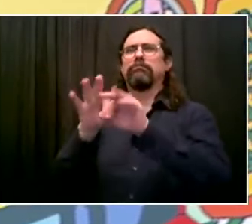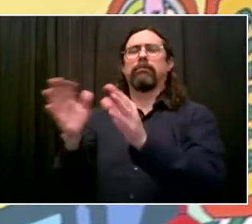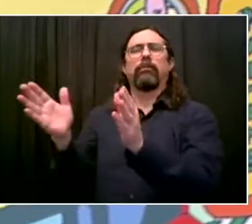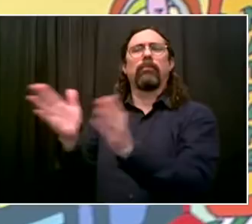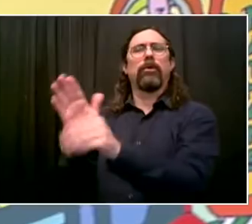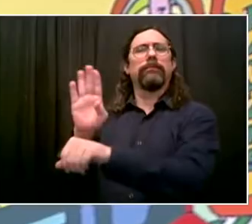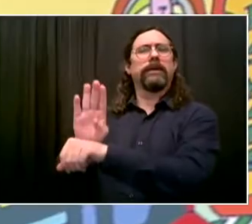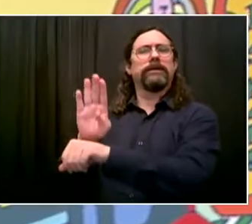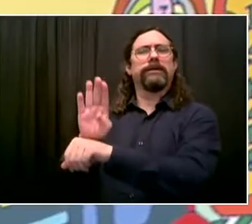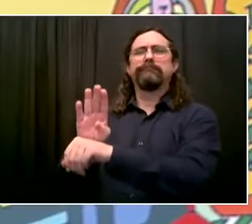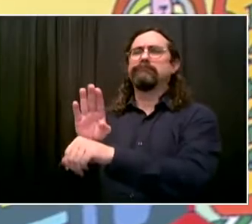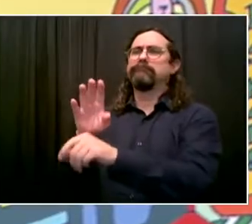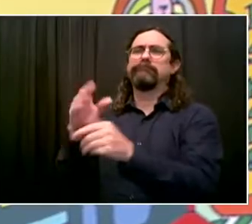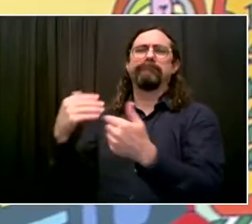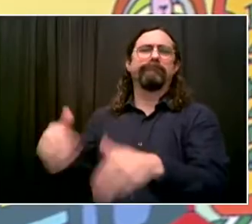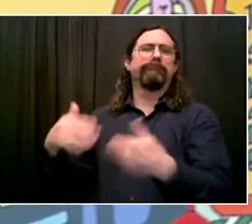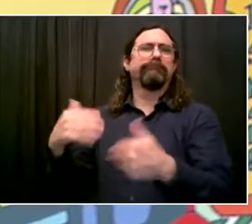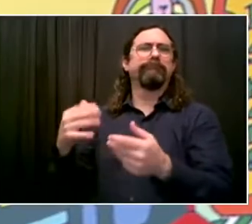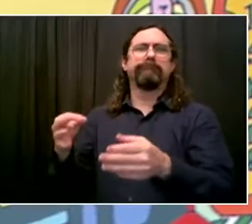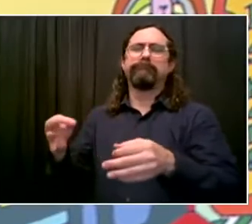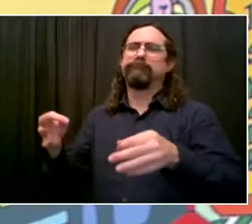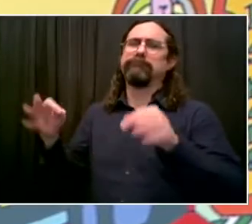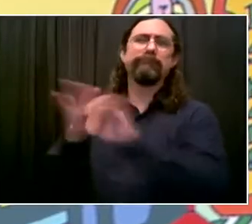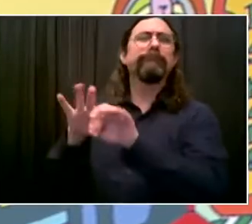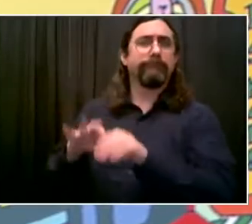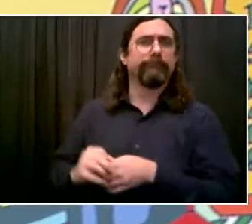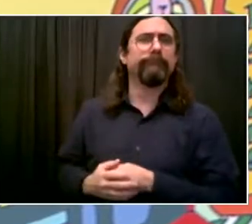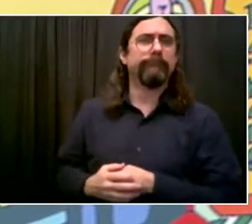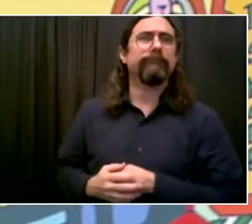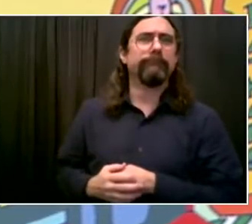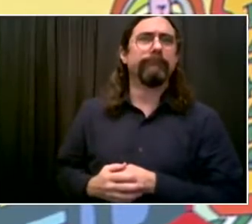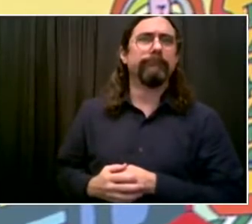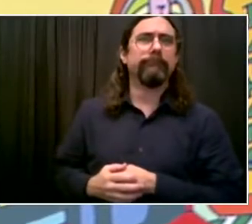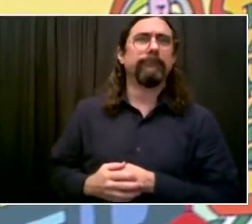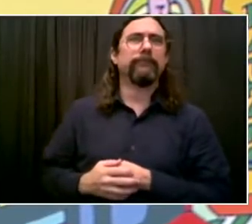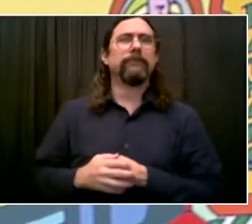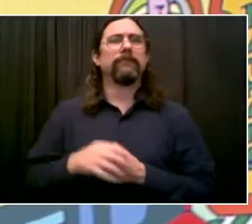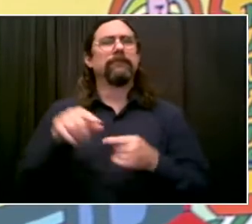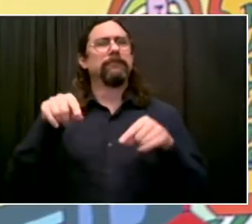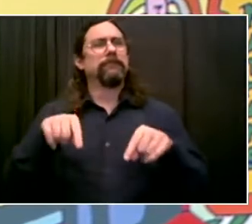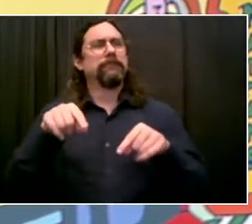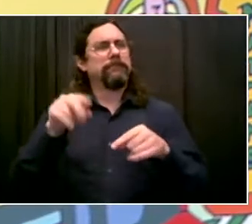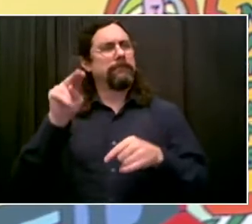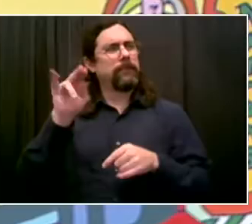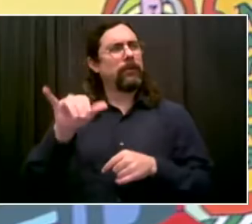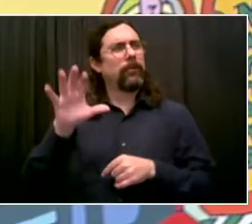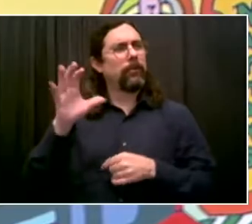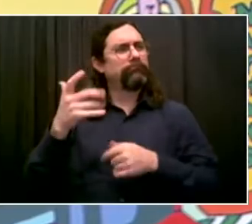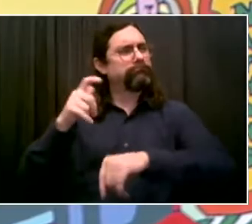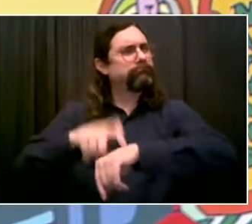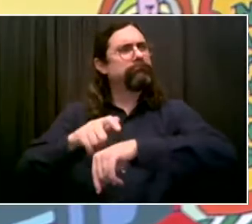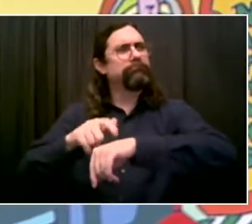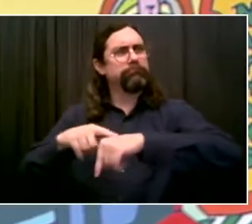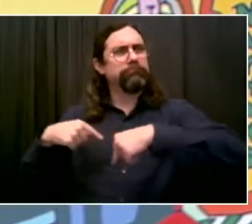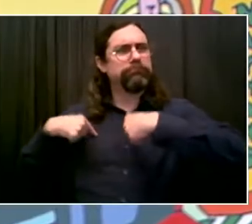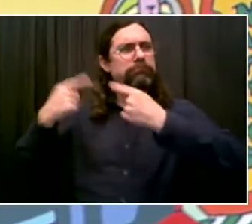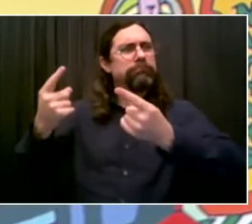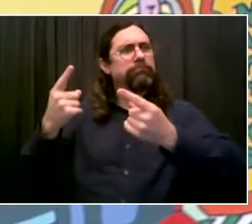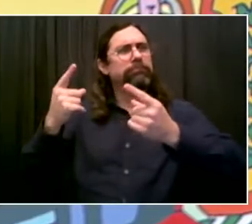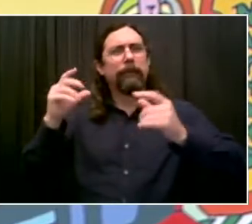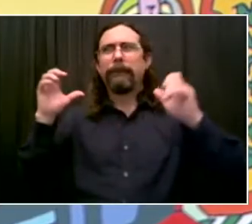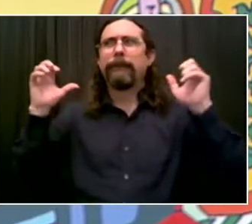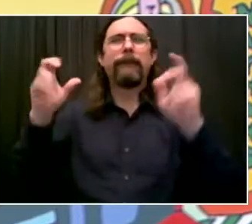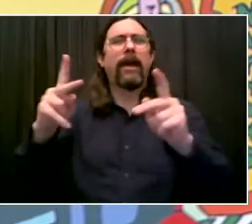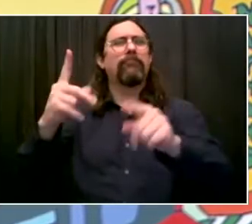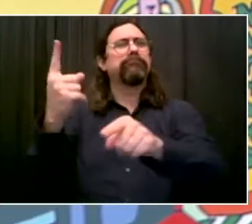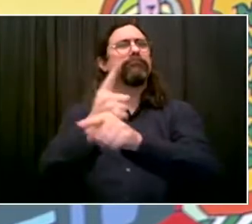our lives back. We want to enjoy everything that's great about this city. It all begins in our neighborhoods. And every single one of you